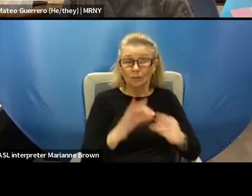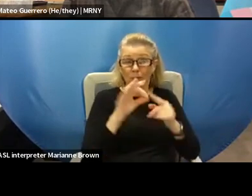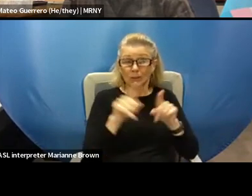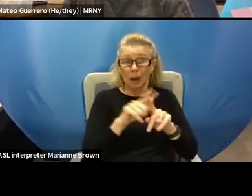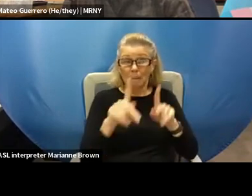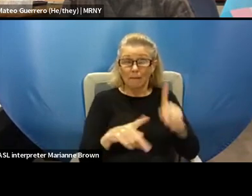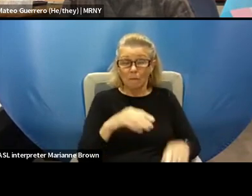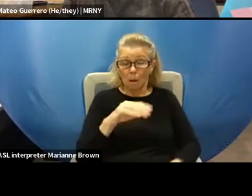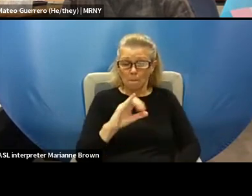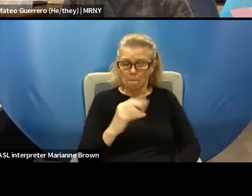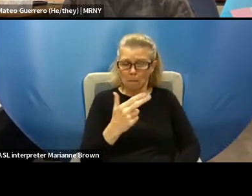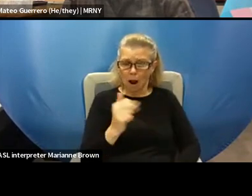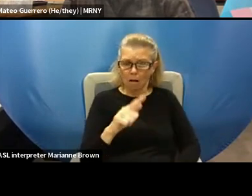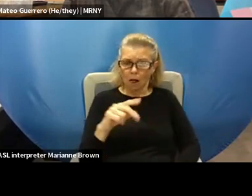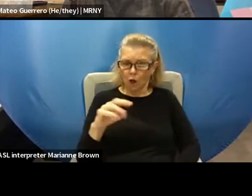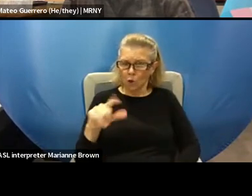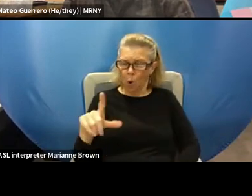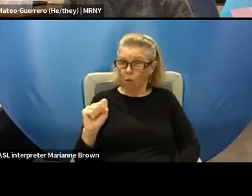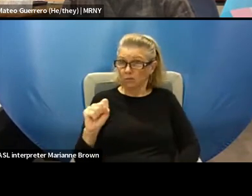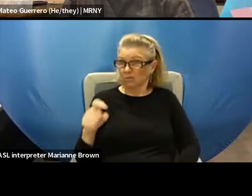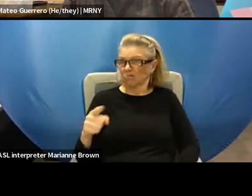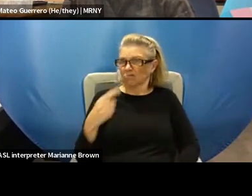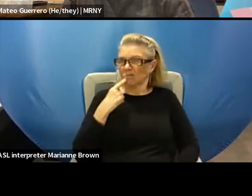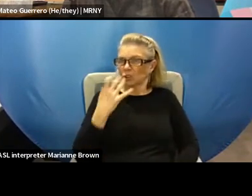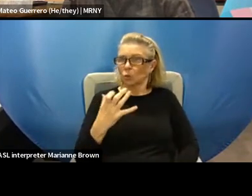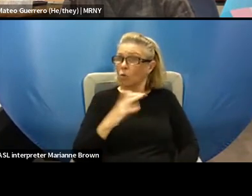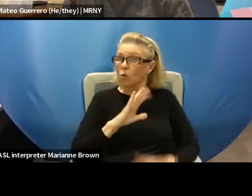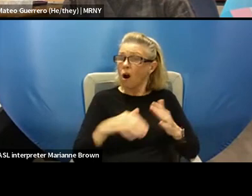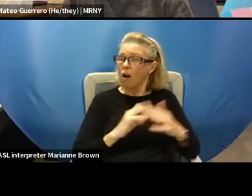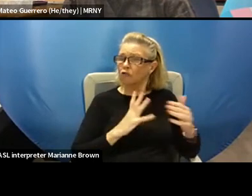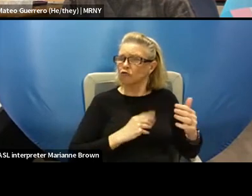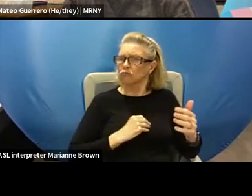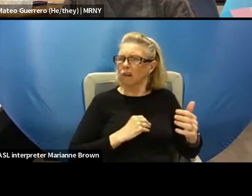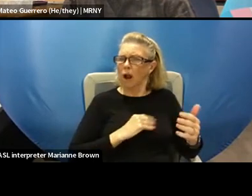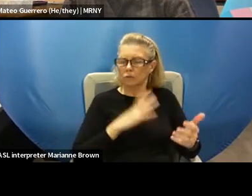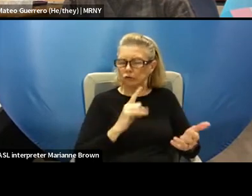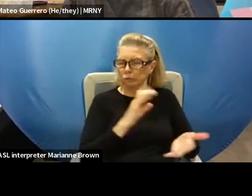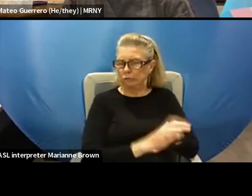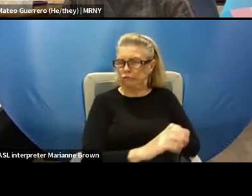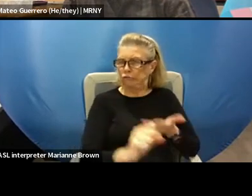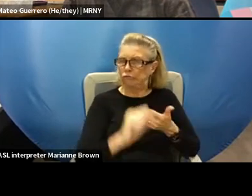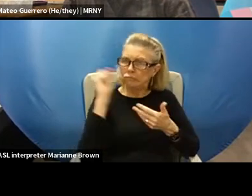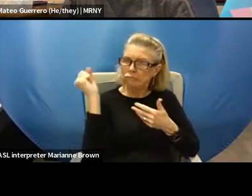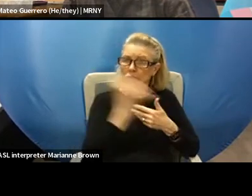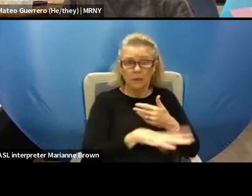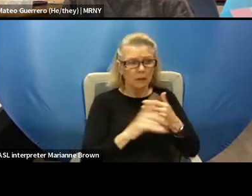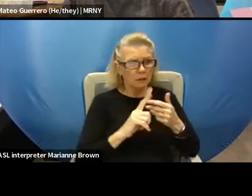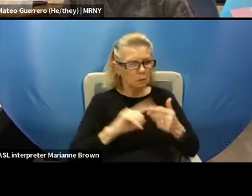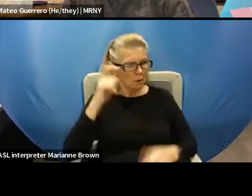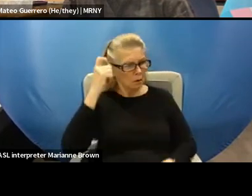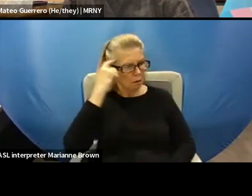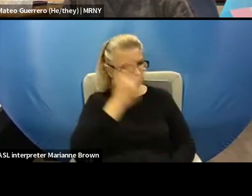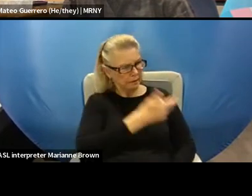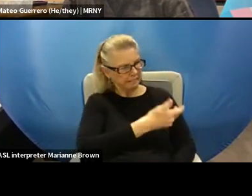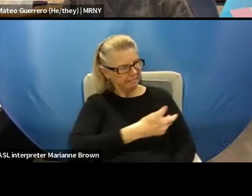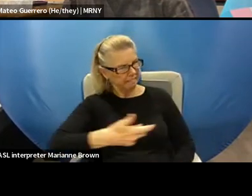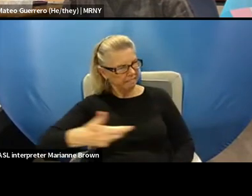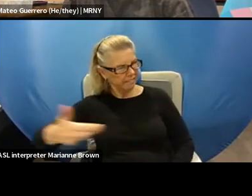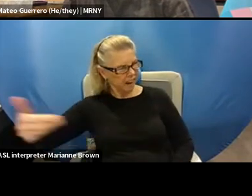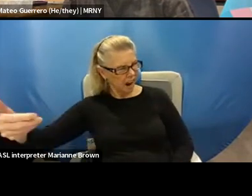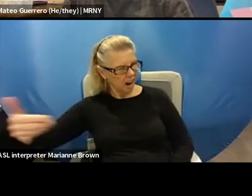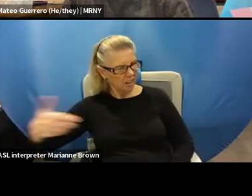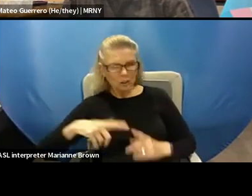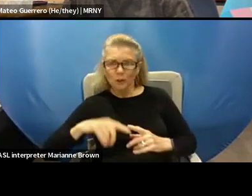who called for the eradication of trans people, are being invited to the governor's backyard in Buffalo